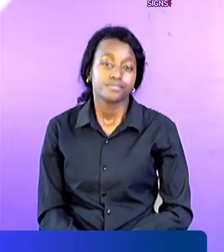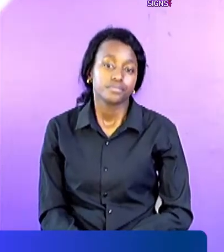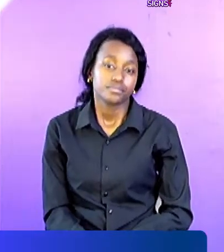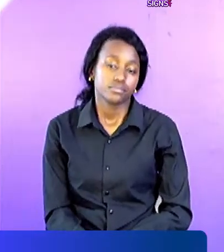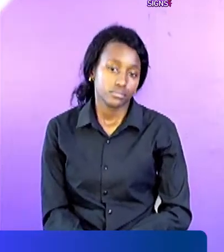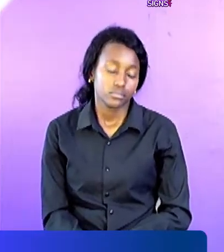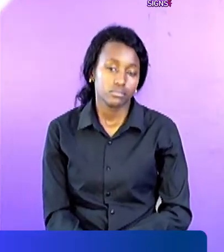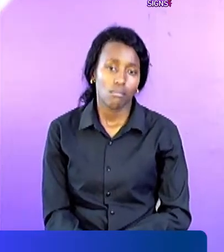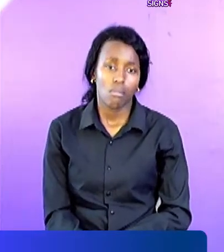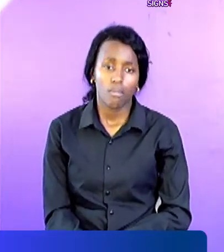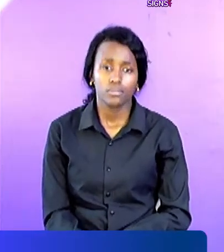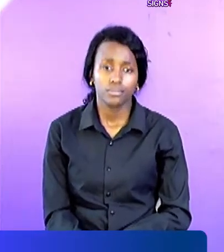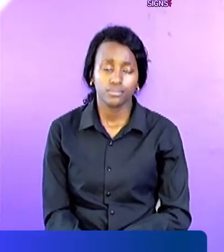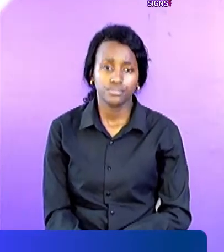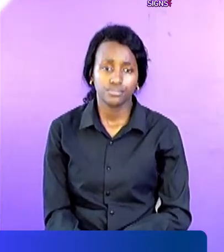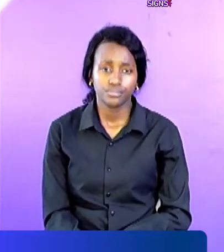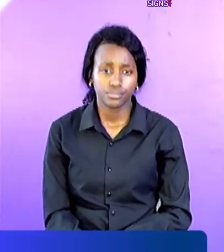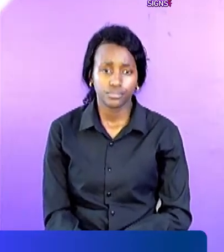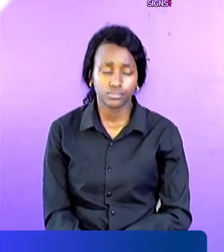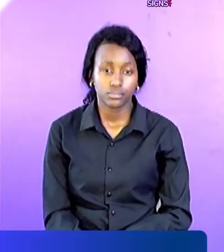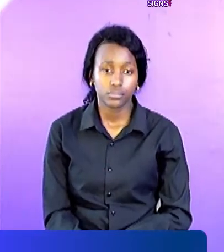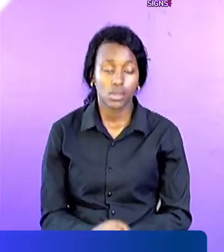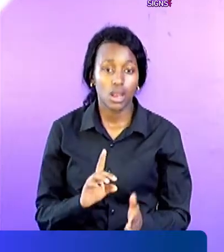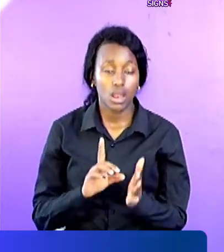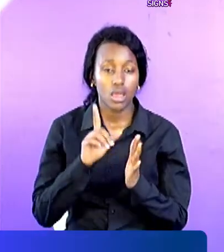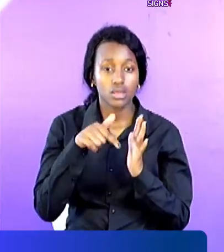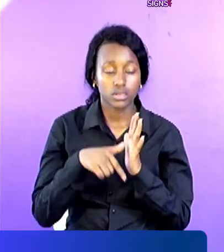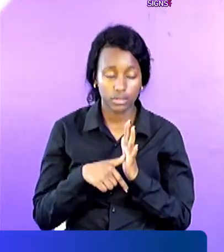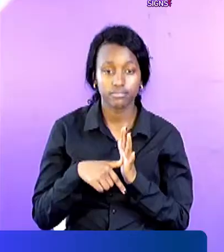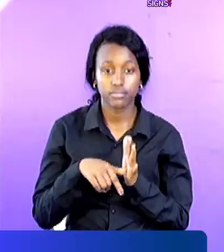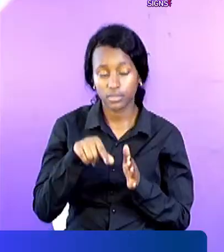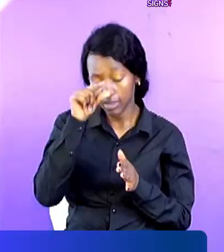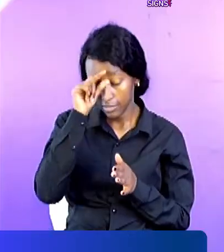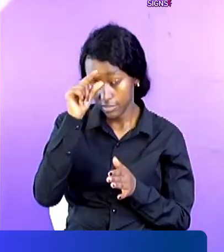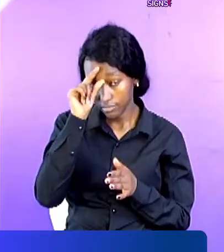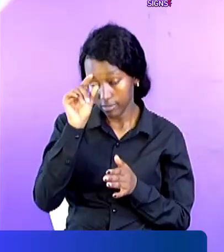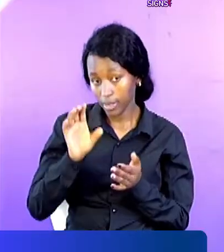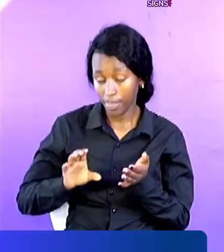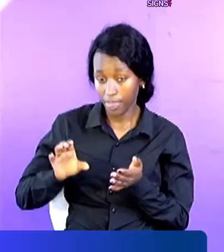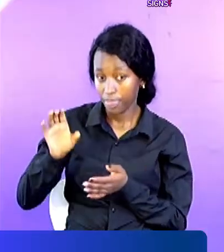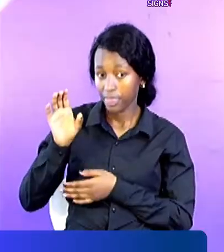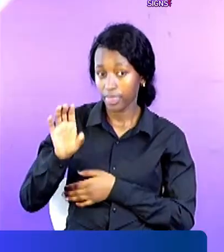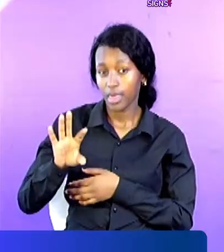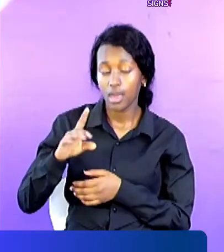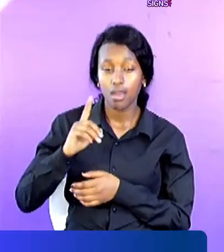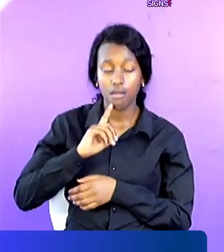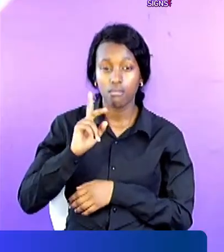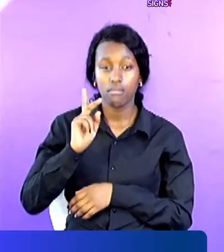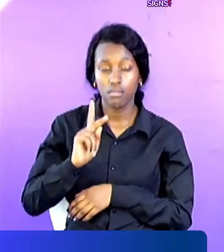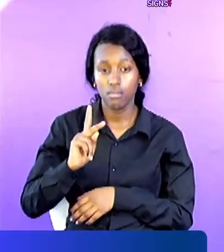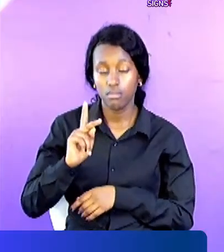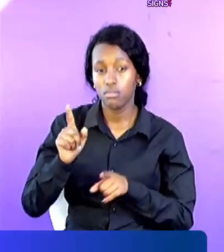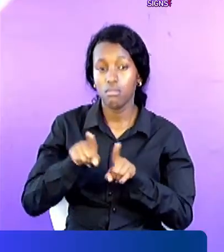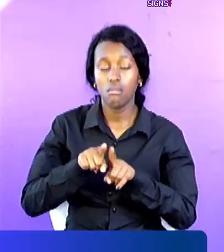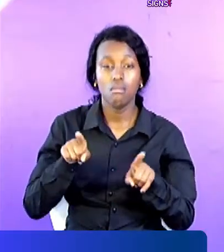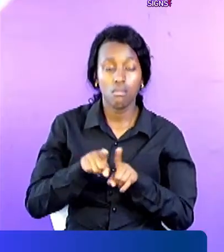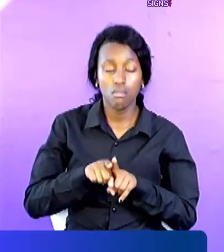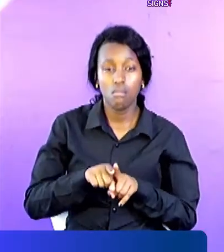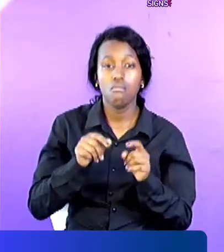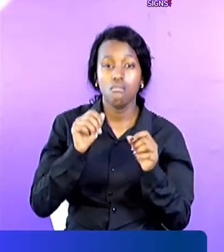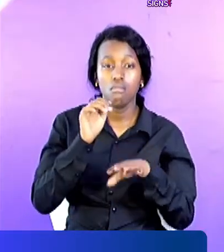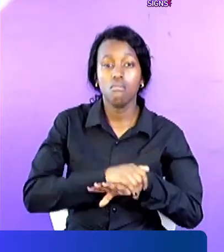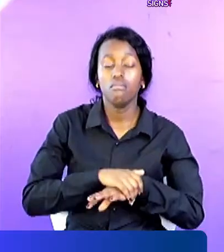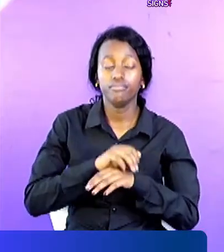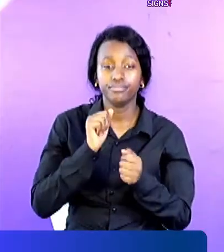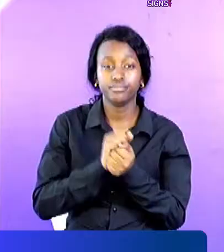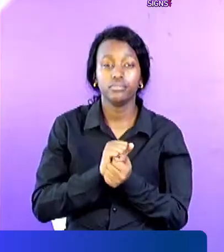will return the 100,000 to him. But remember, he paid 98K. So he continues getting 10%,